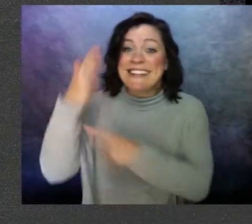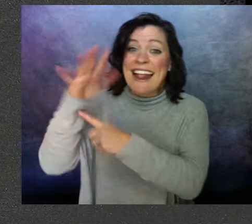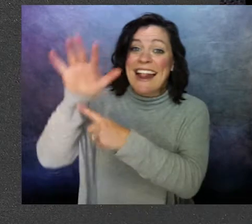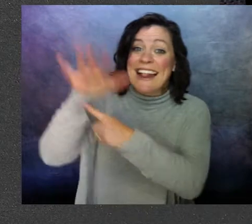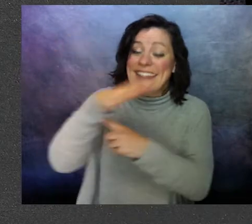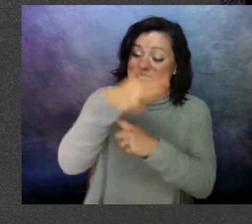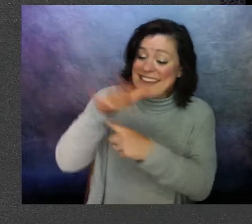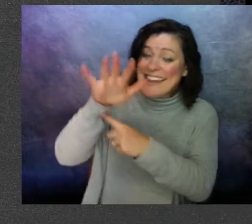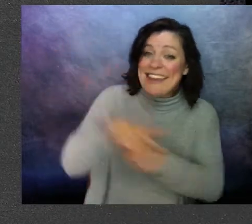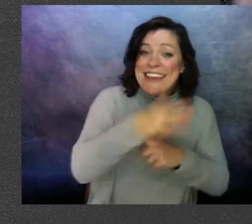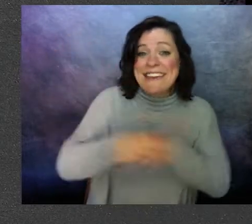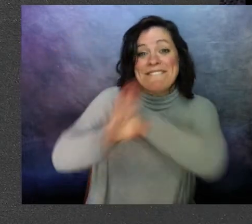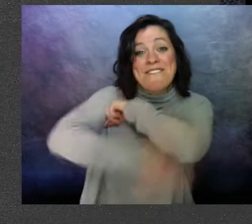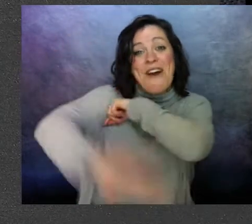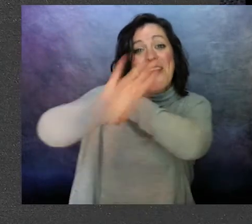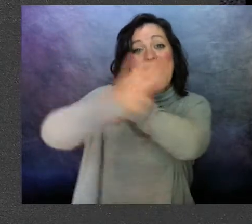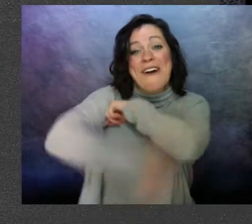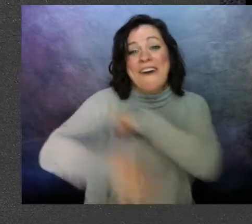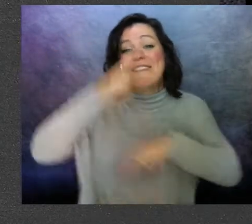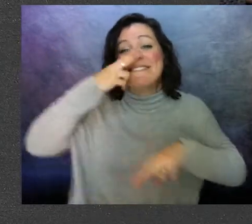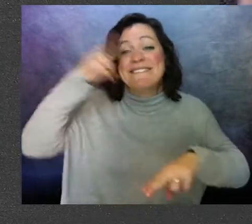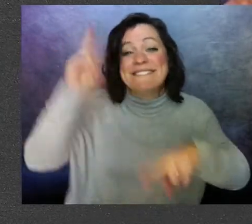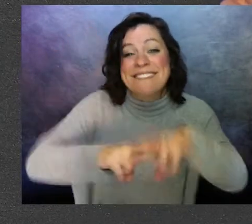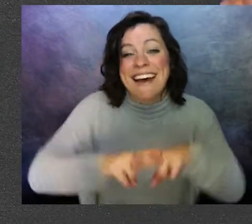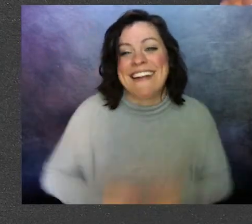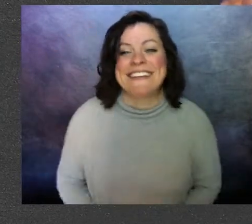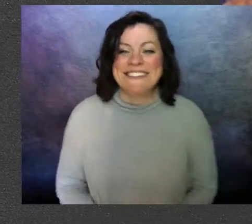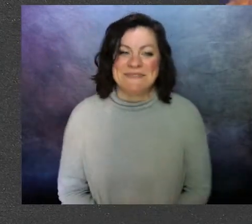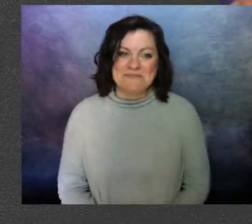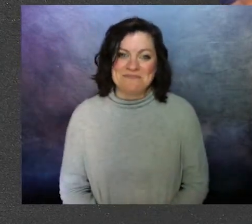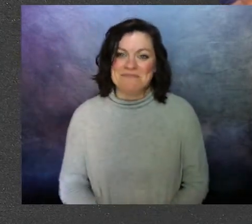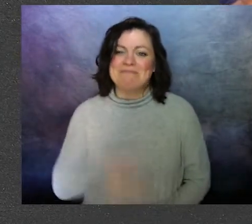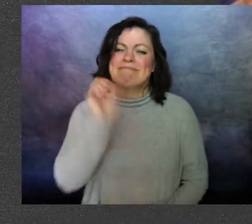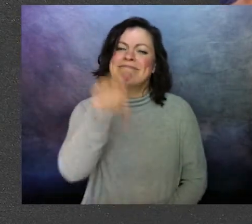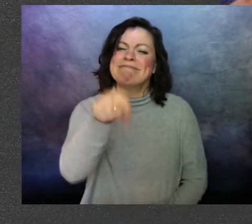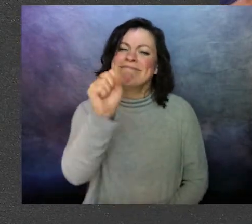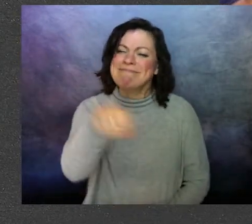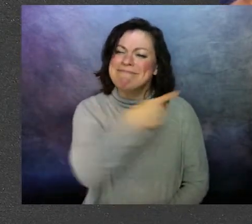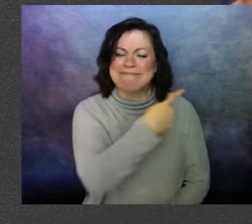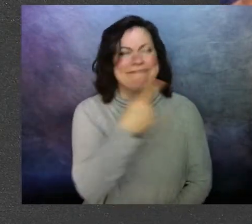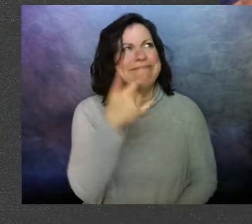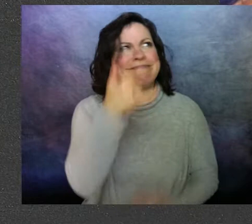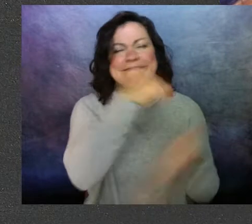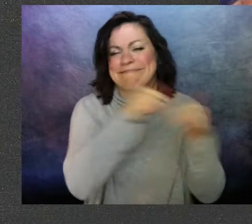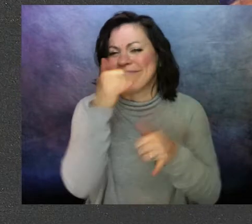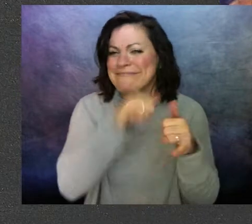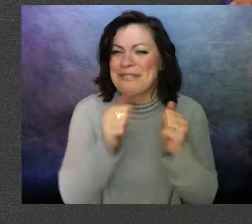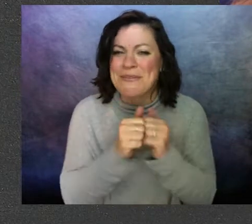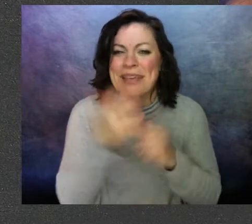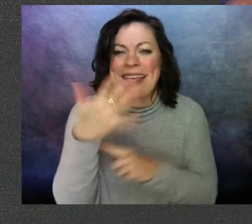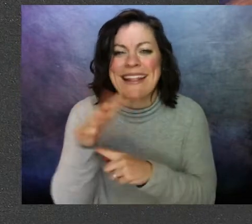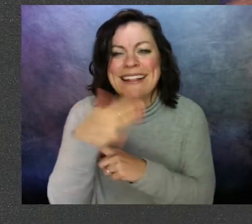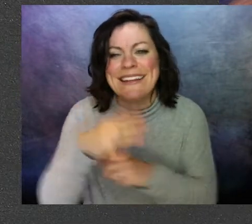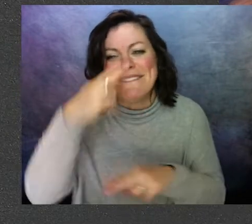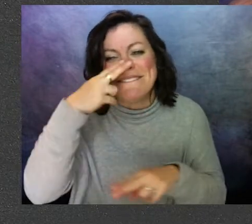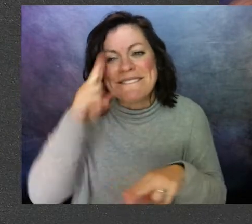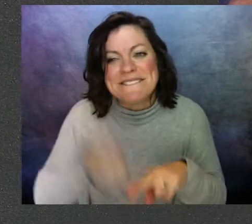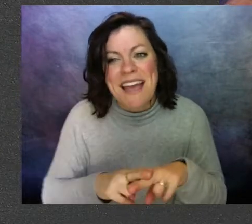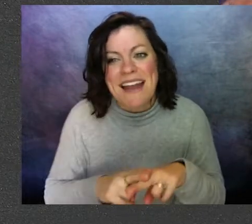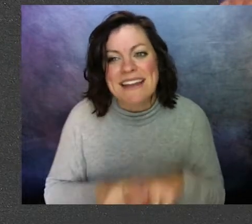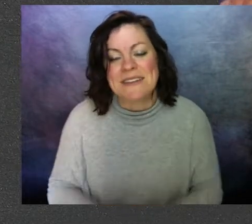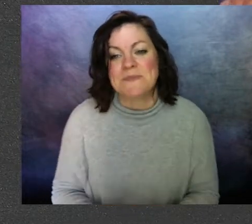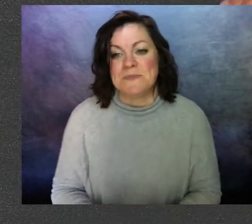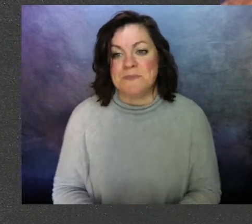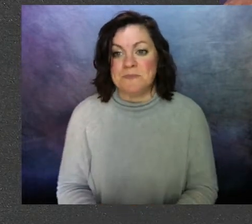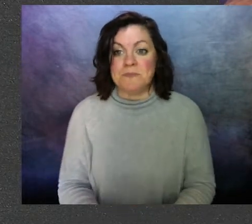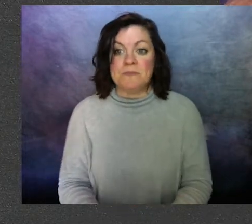woo, like I'm falling for leaves. Jake had fun being silly with the leaves too. But the part he wasn't being silly